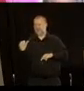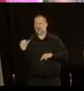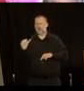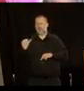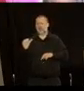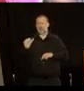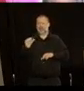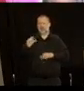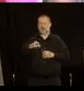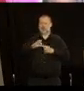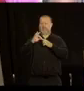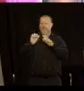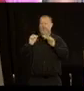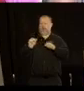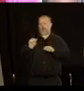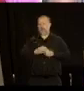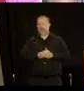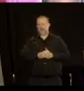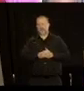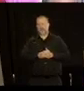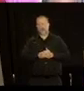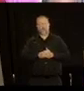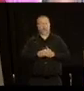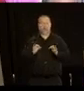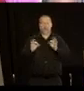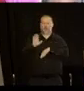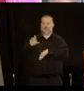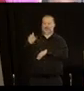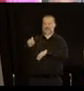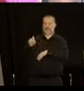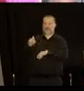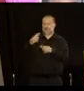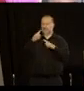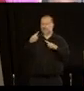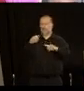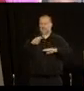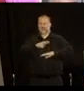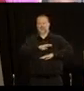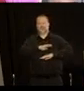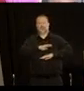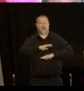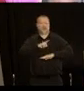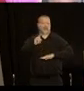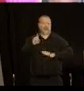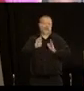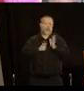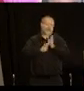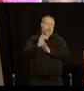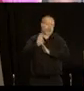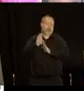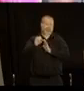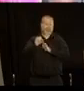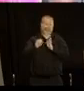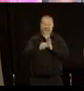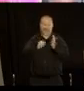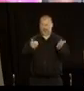and unique abilities in ensuring that their needs can be met and they can thrive in this